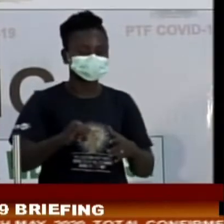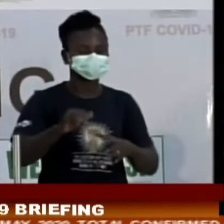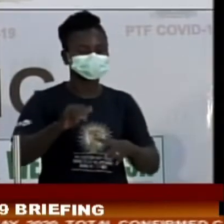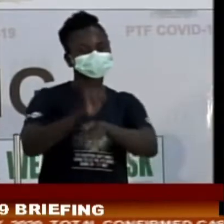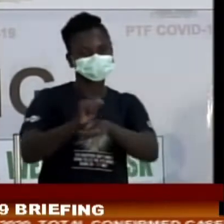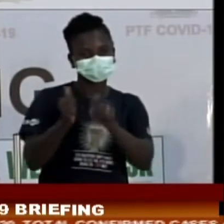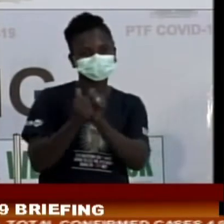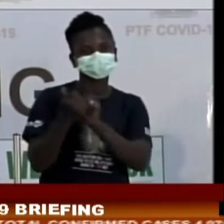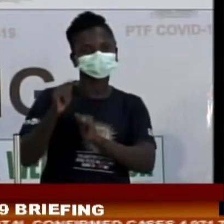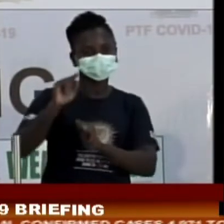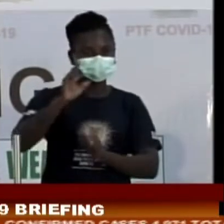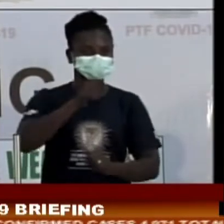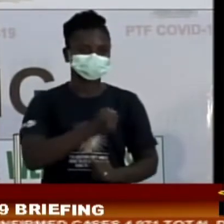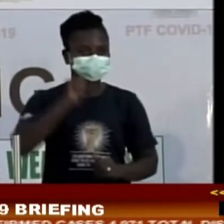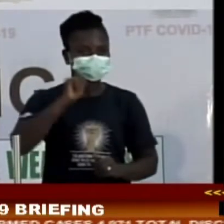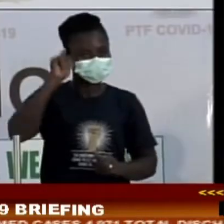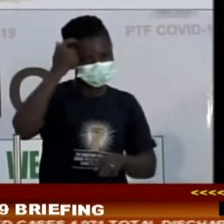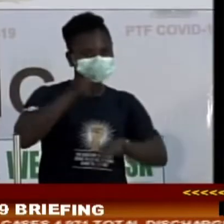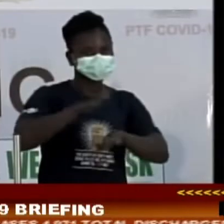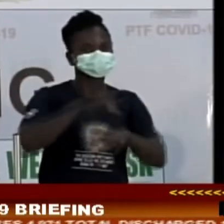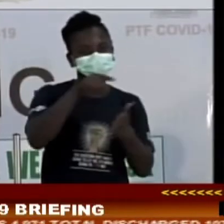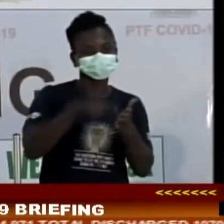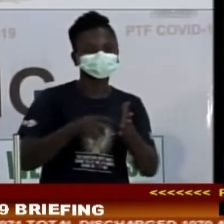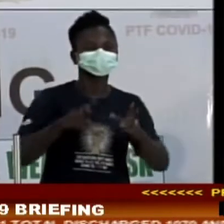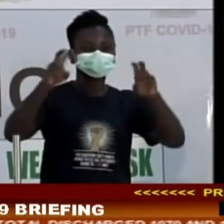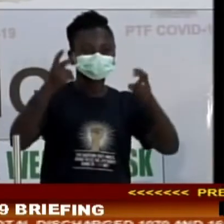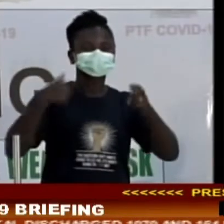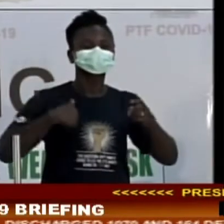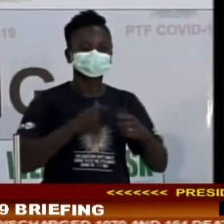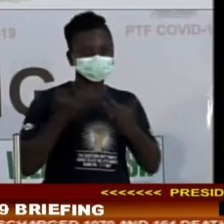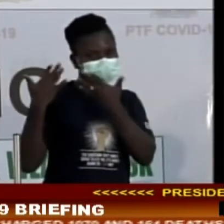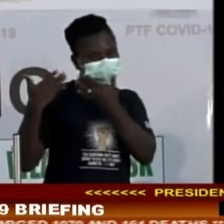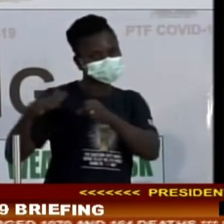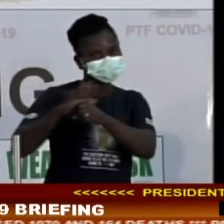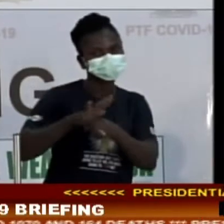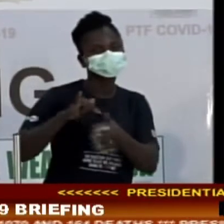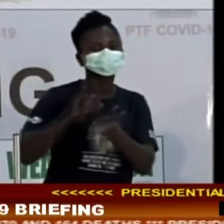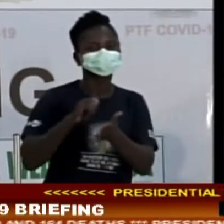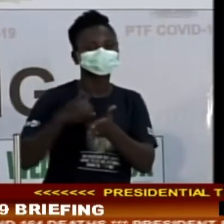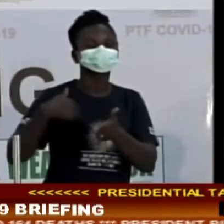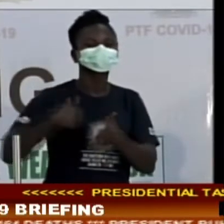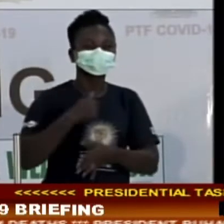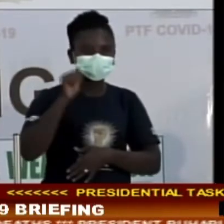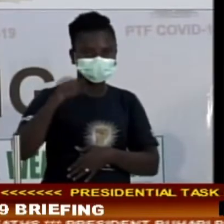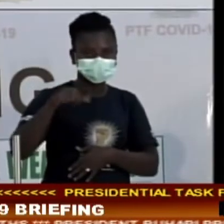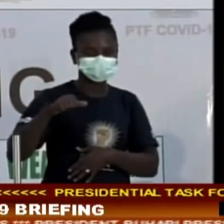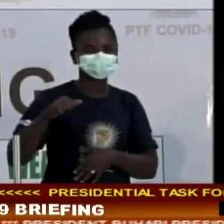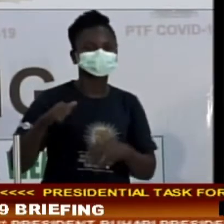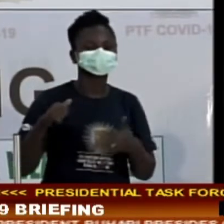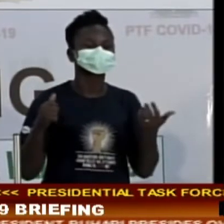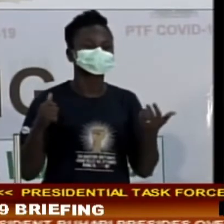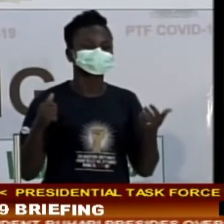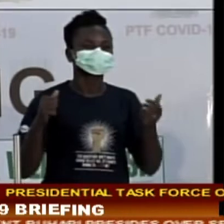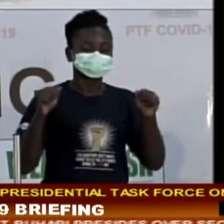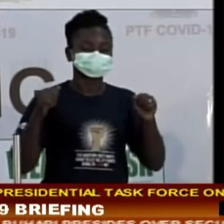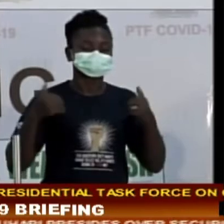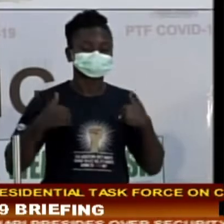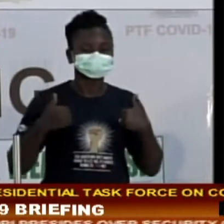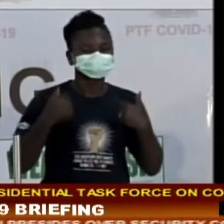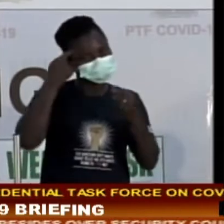government on this issue and we are hopeful that we can um have the decision